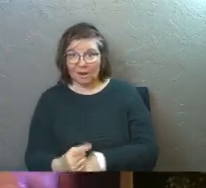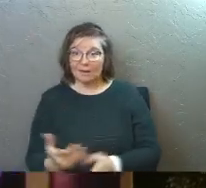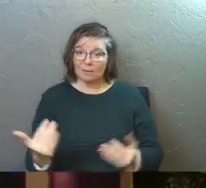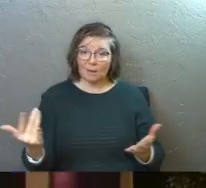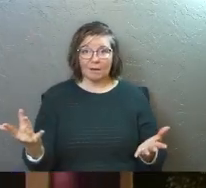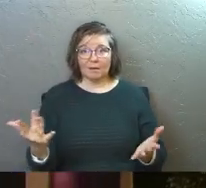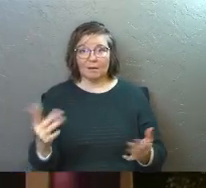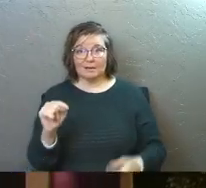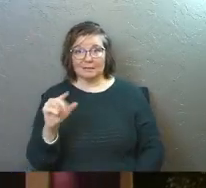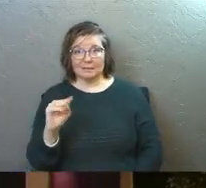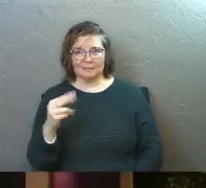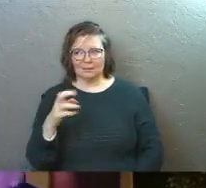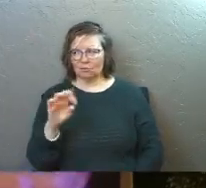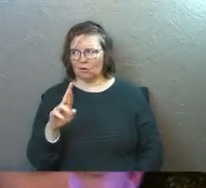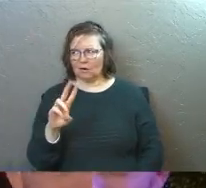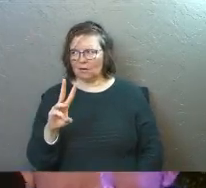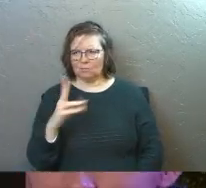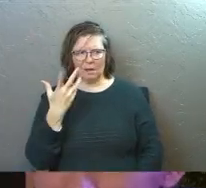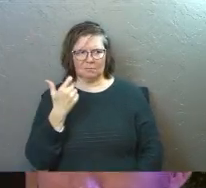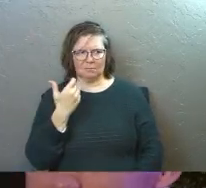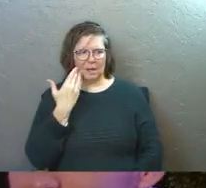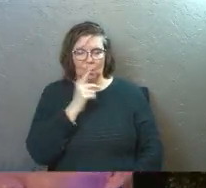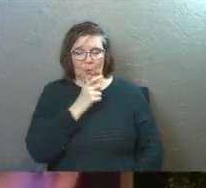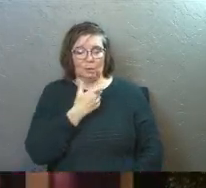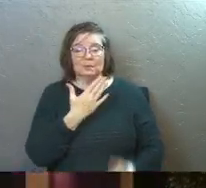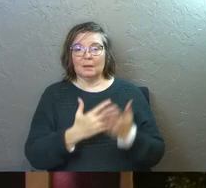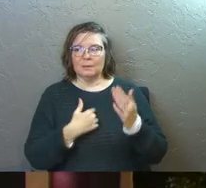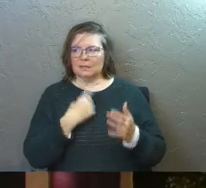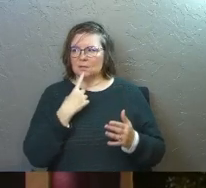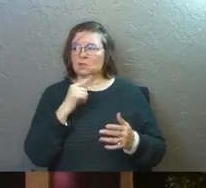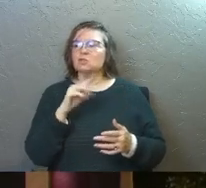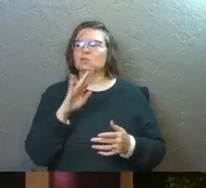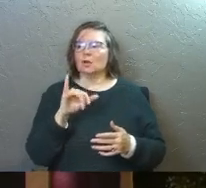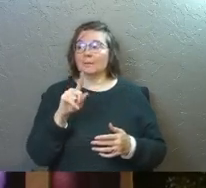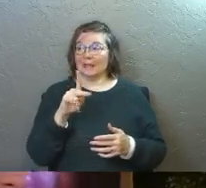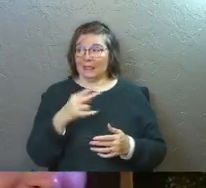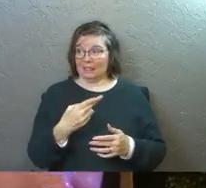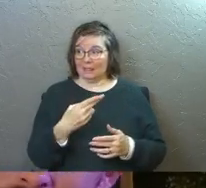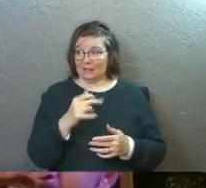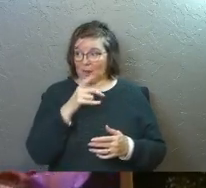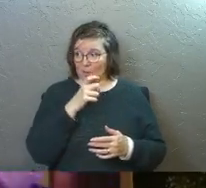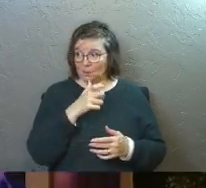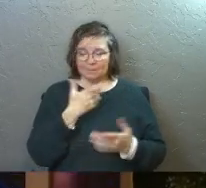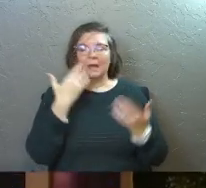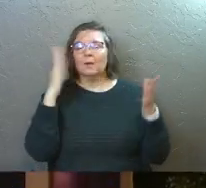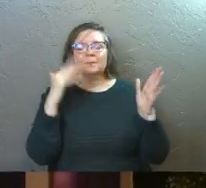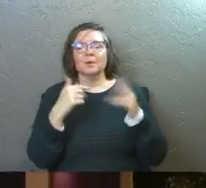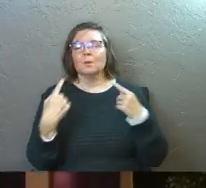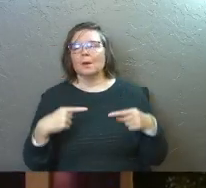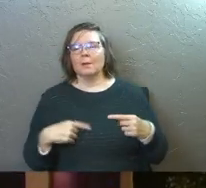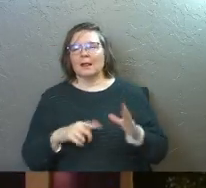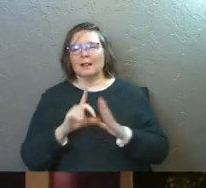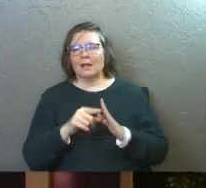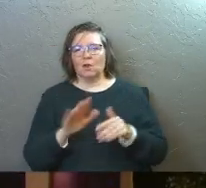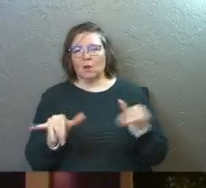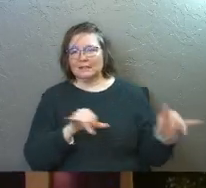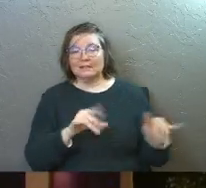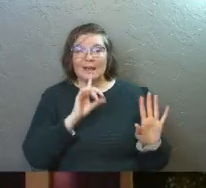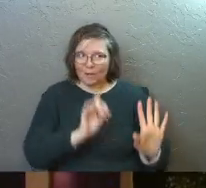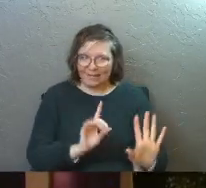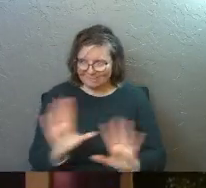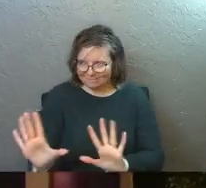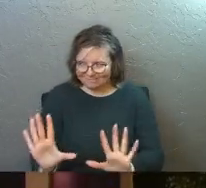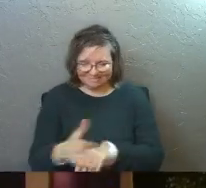on. Tim McGraw, is that right? I don't know. No? Who is it? Somebody said Toby Keith. Is that what it is? I don't know. We can argue about it later. They're all the same. Not